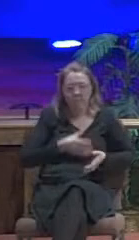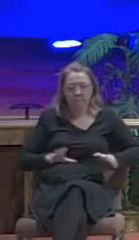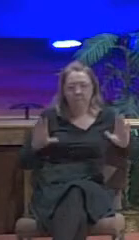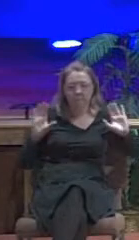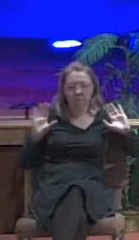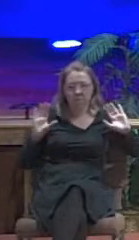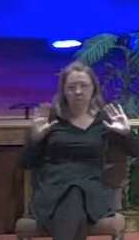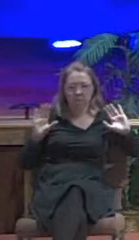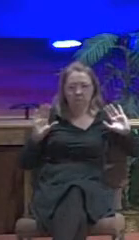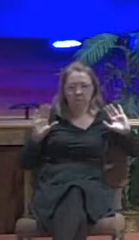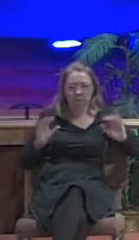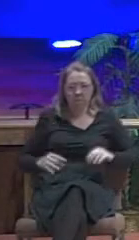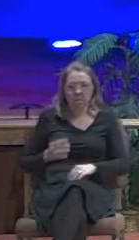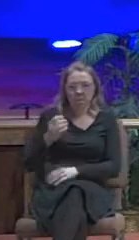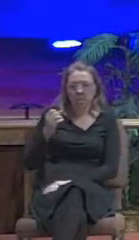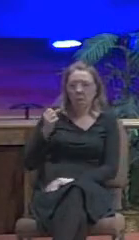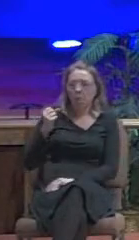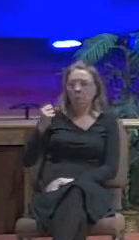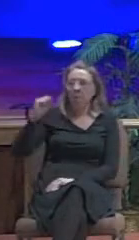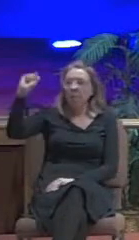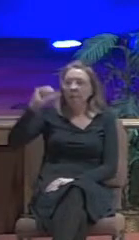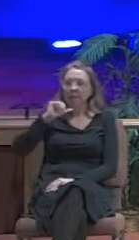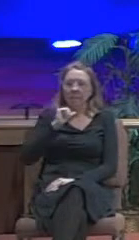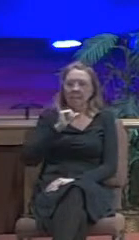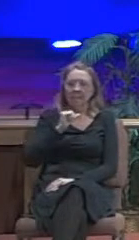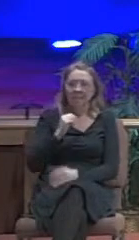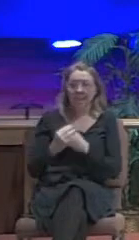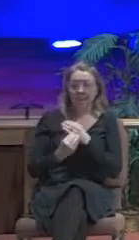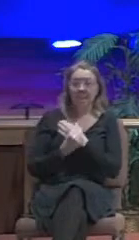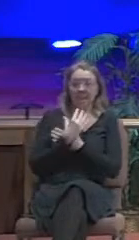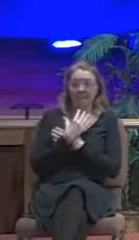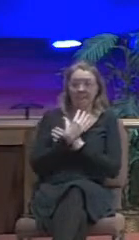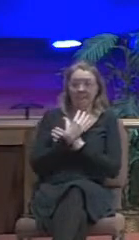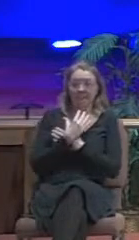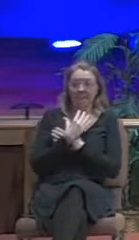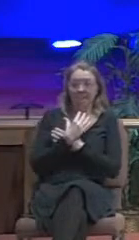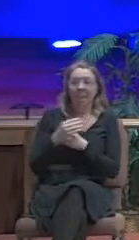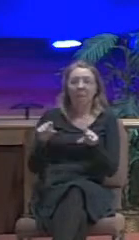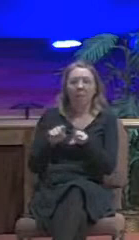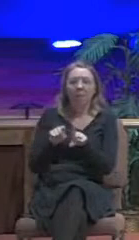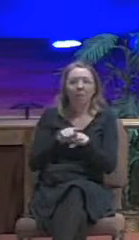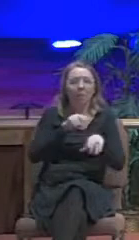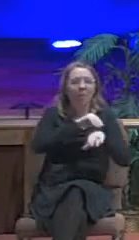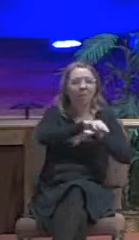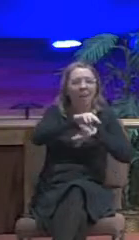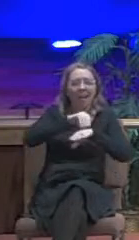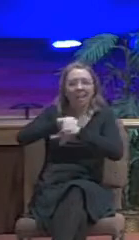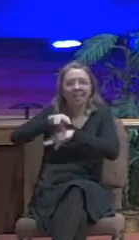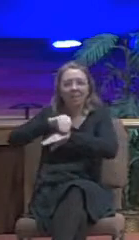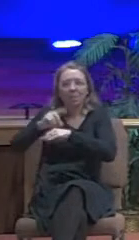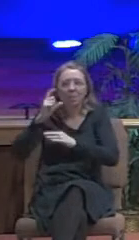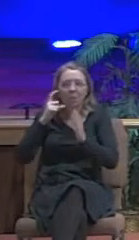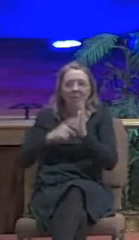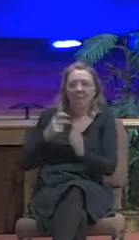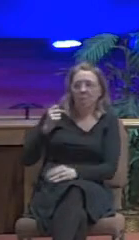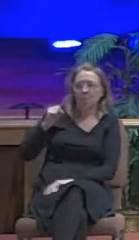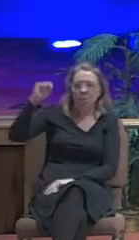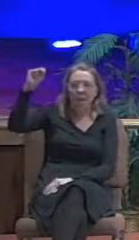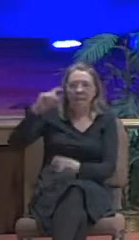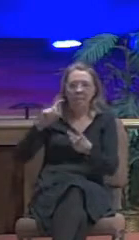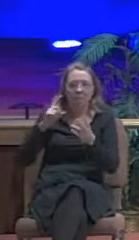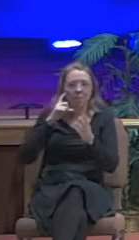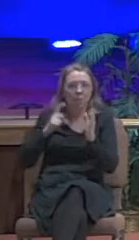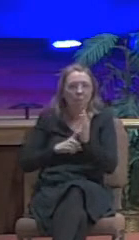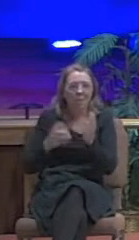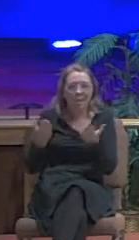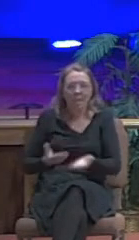Rebellion doesn't just affect you. We see that in the riots that are going on in our country. We see that in the chaos in our country. It is time the